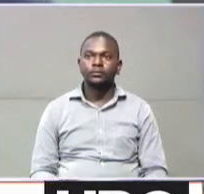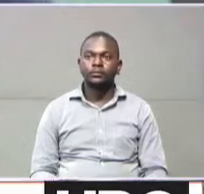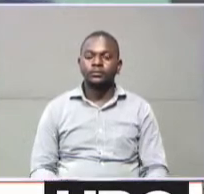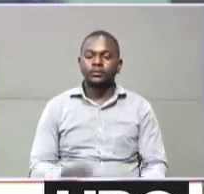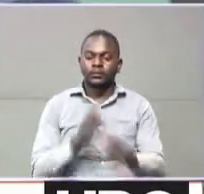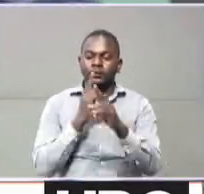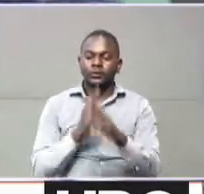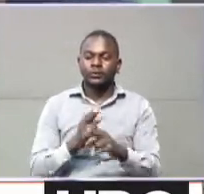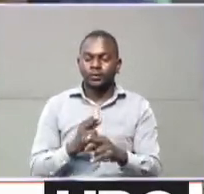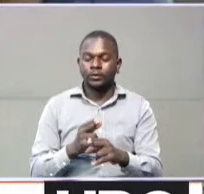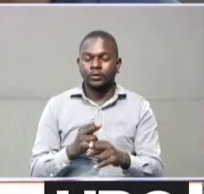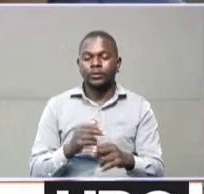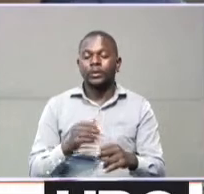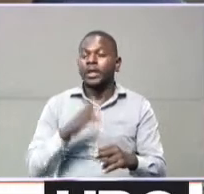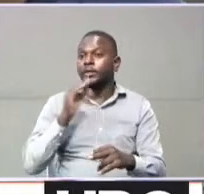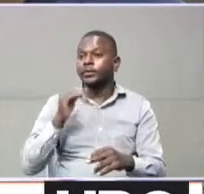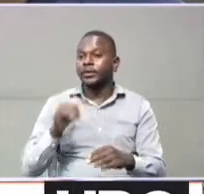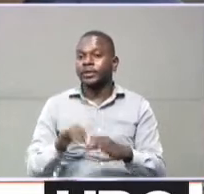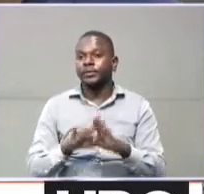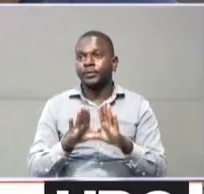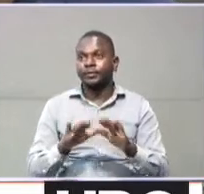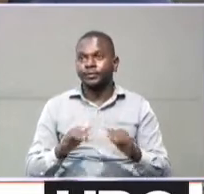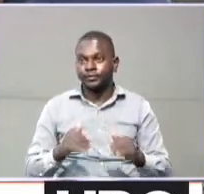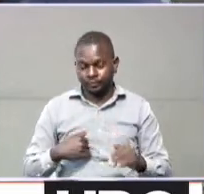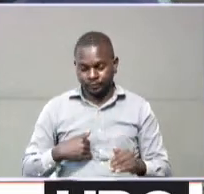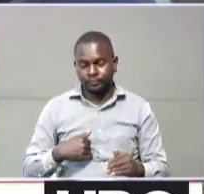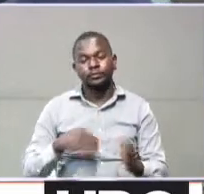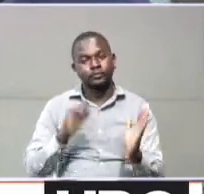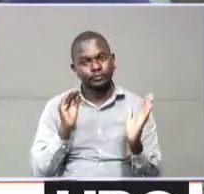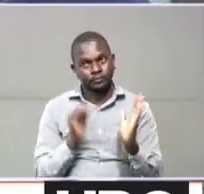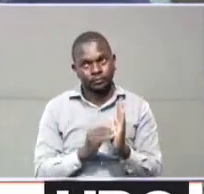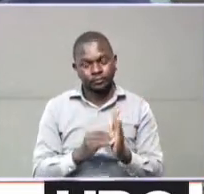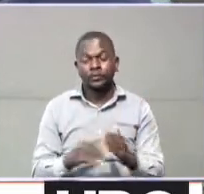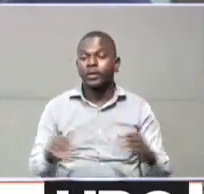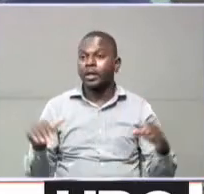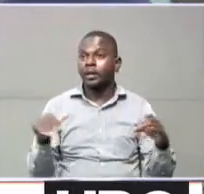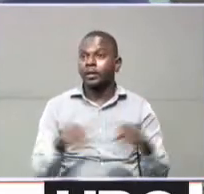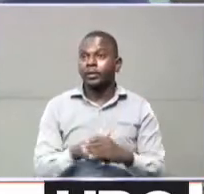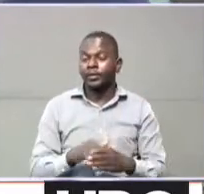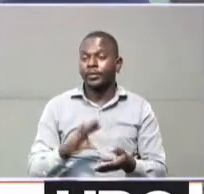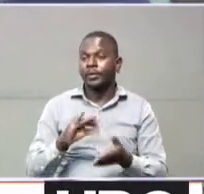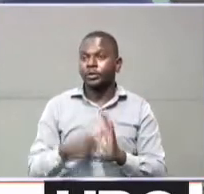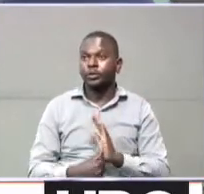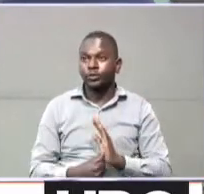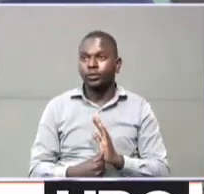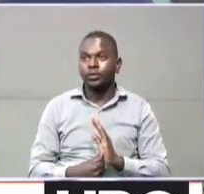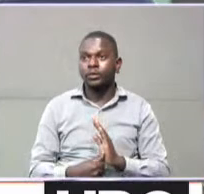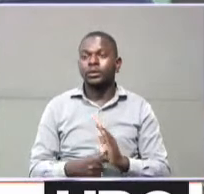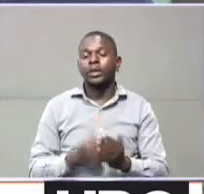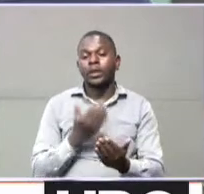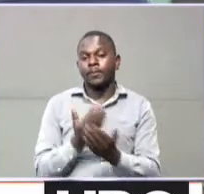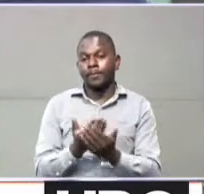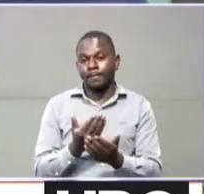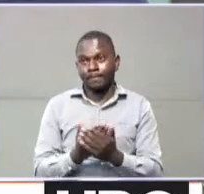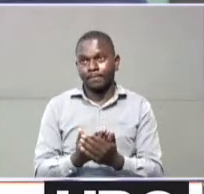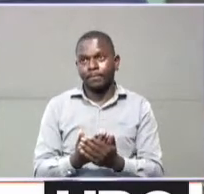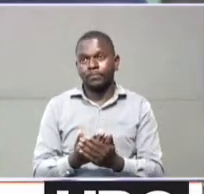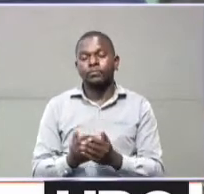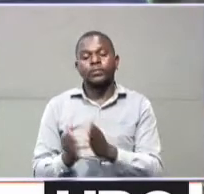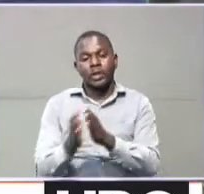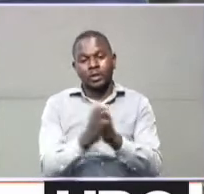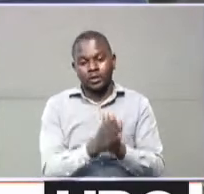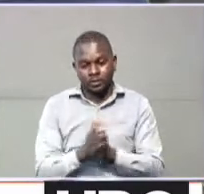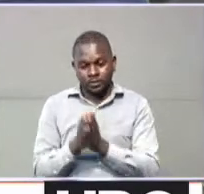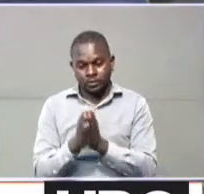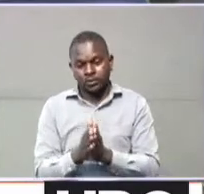at honorable speaker and colleagues i have taken note of the members concerned i request that you come together